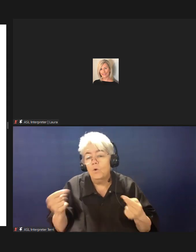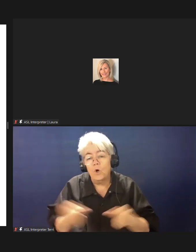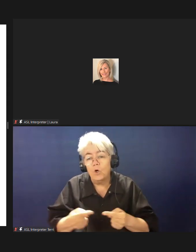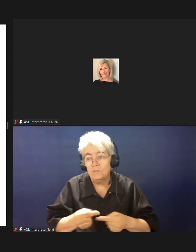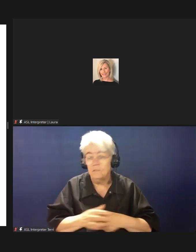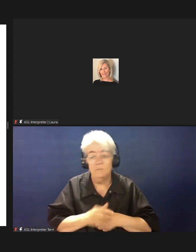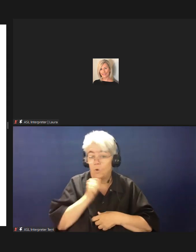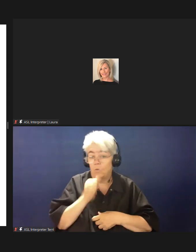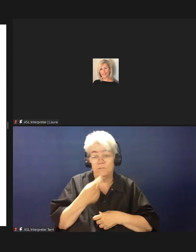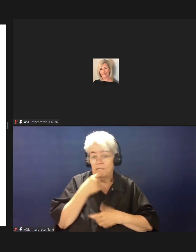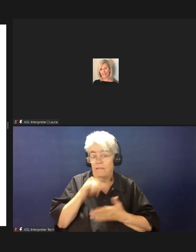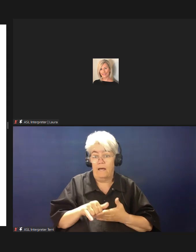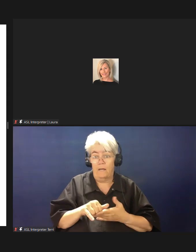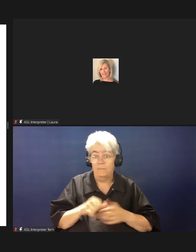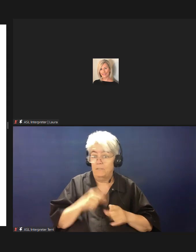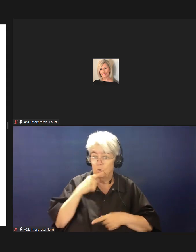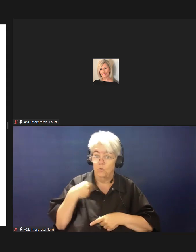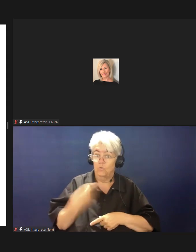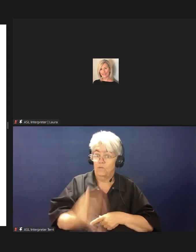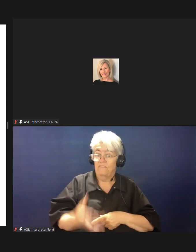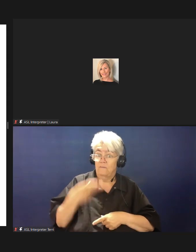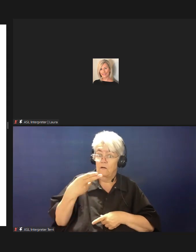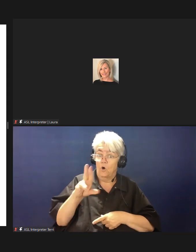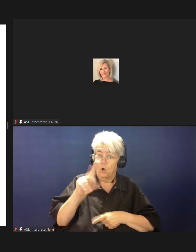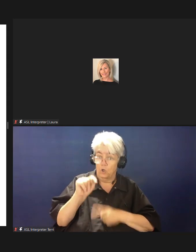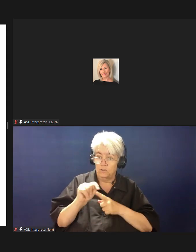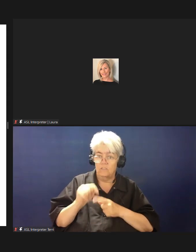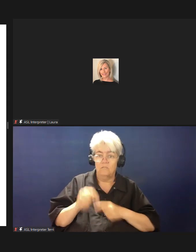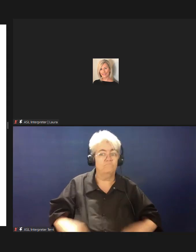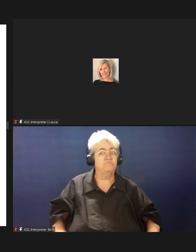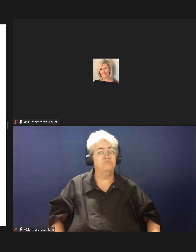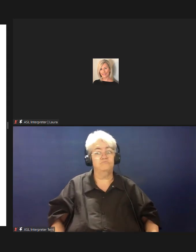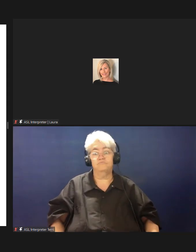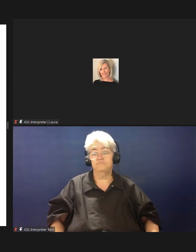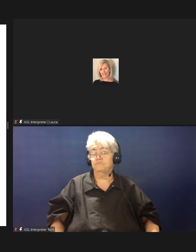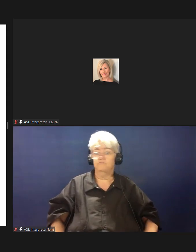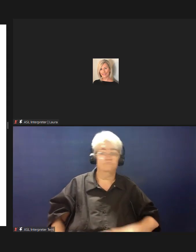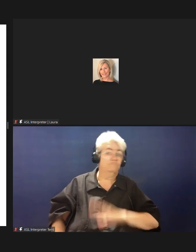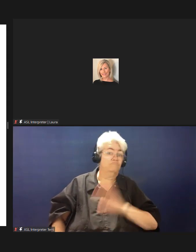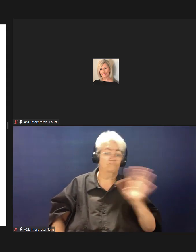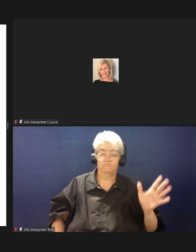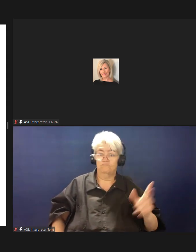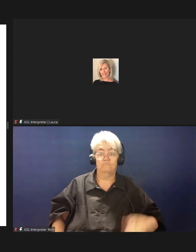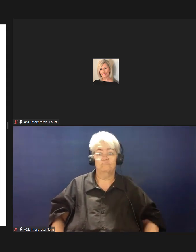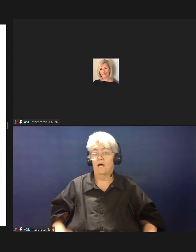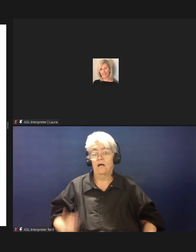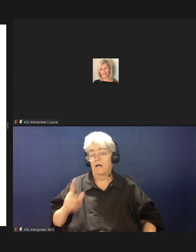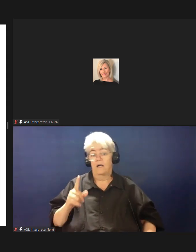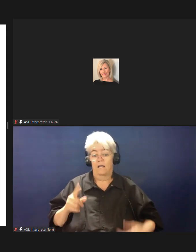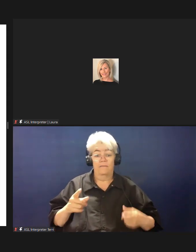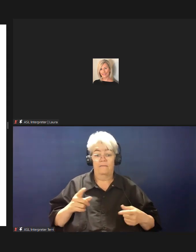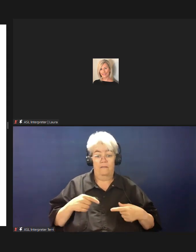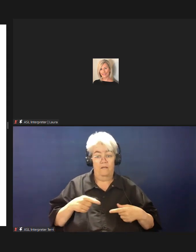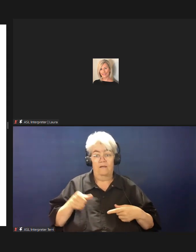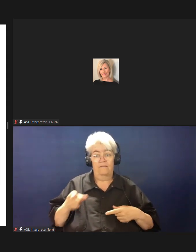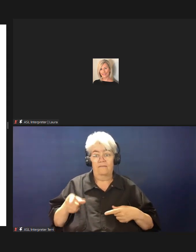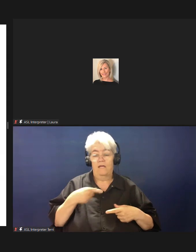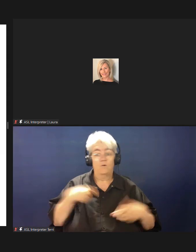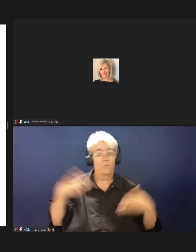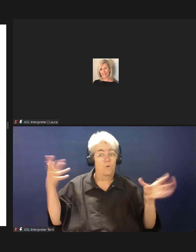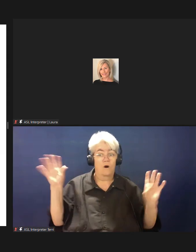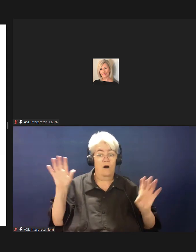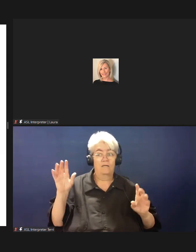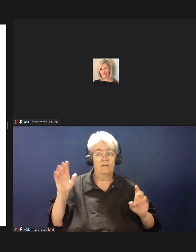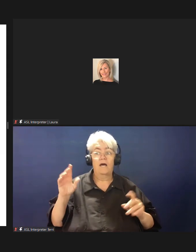won't hurt or won't be painful, because they're going to hear the word hurt and painful, and you're not going to like the response that